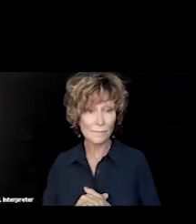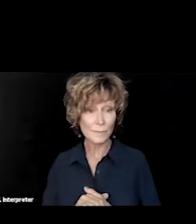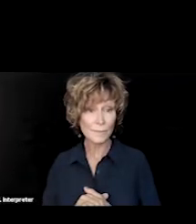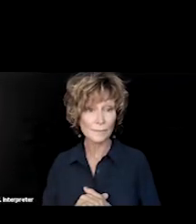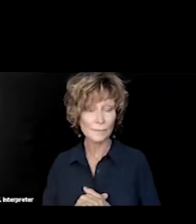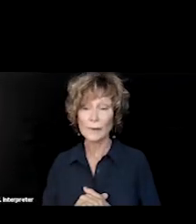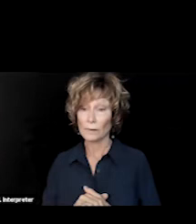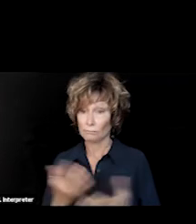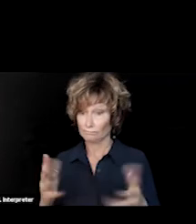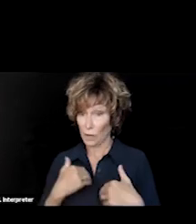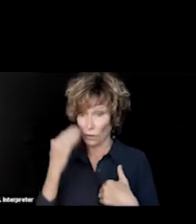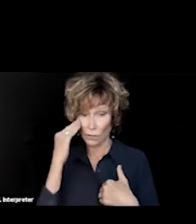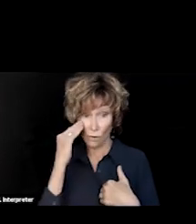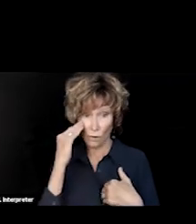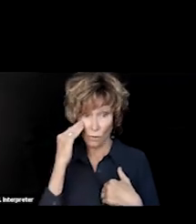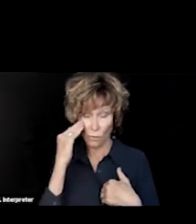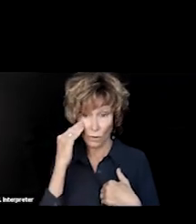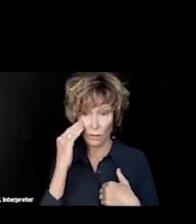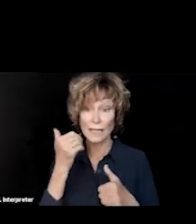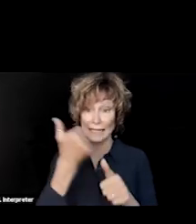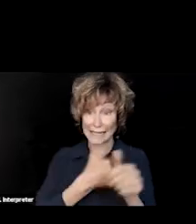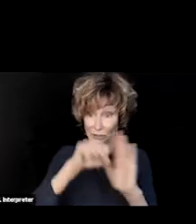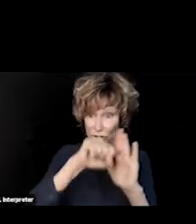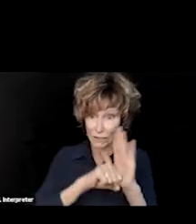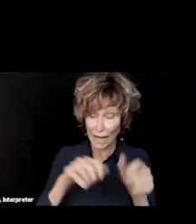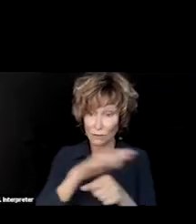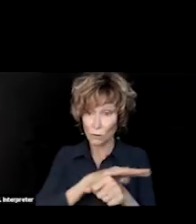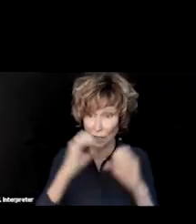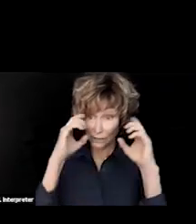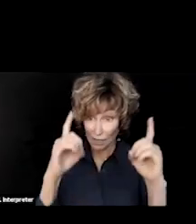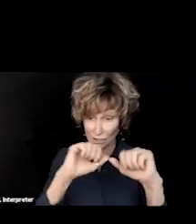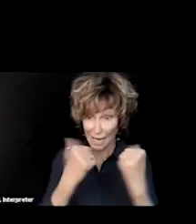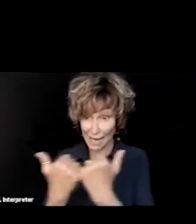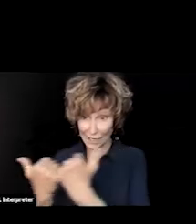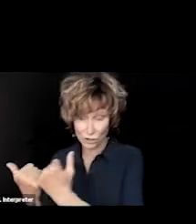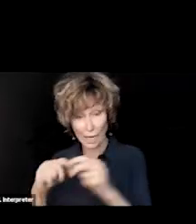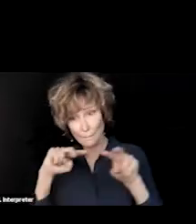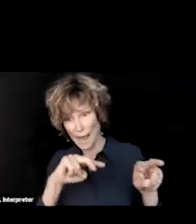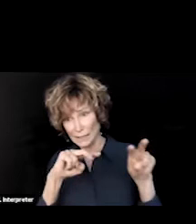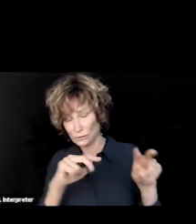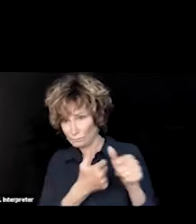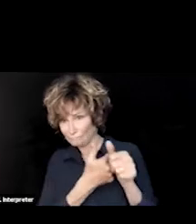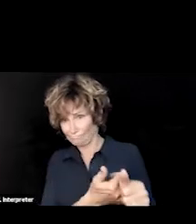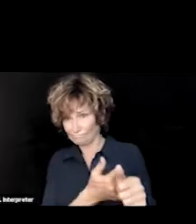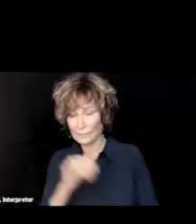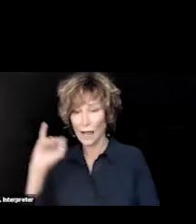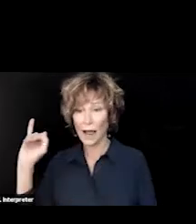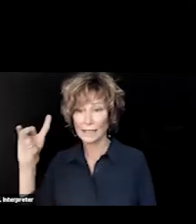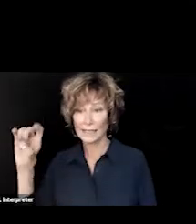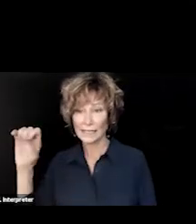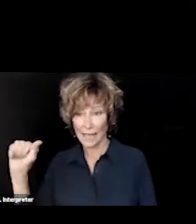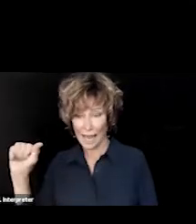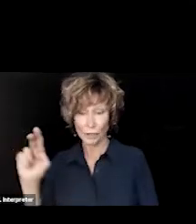As most of you probably know, each state and local education agency is monitored for compliance with IDEA